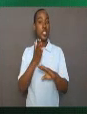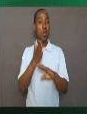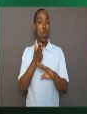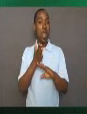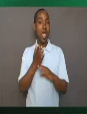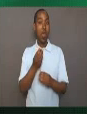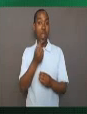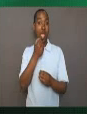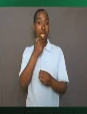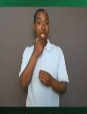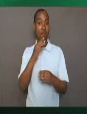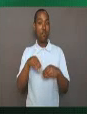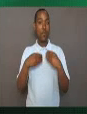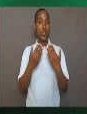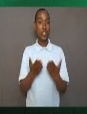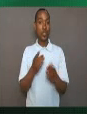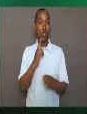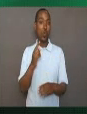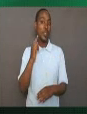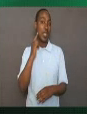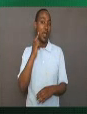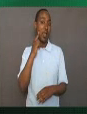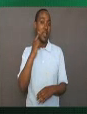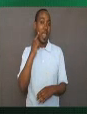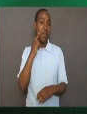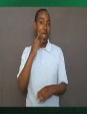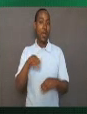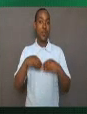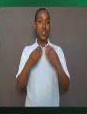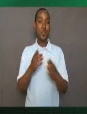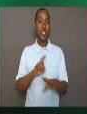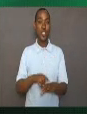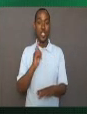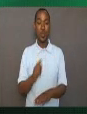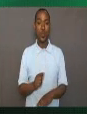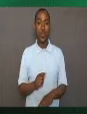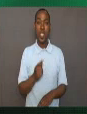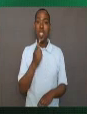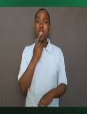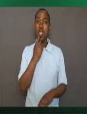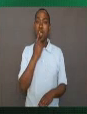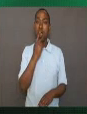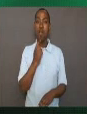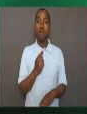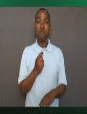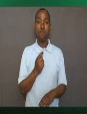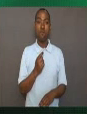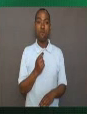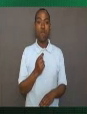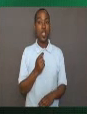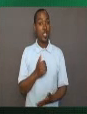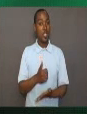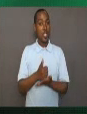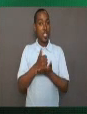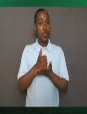signal the mouth to produce saliva. When the mouth waters, it helps the